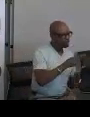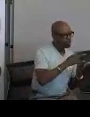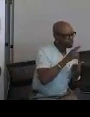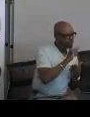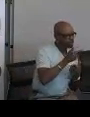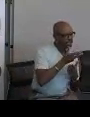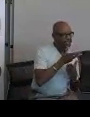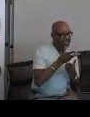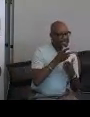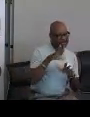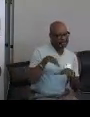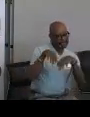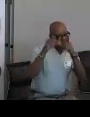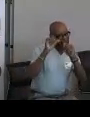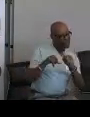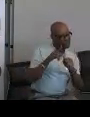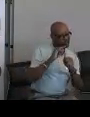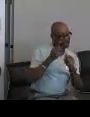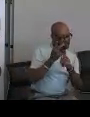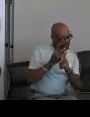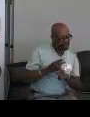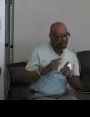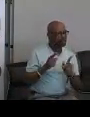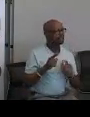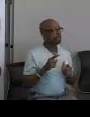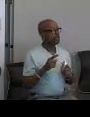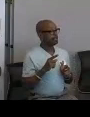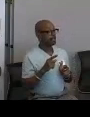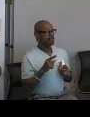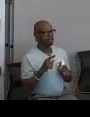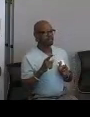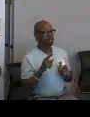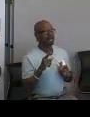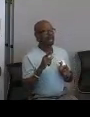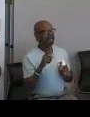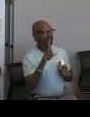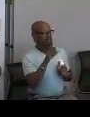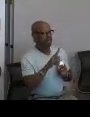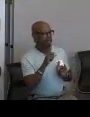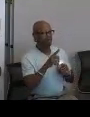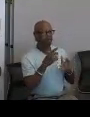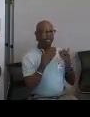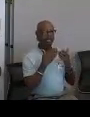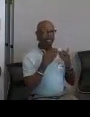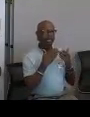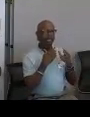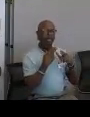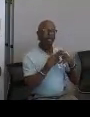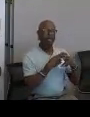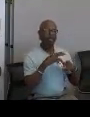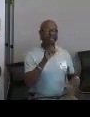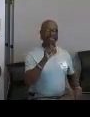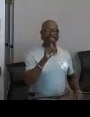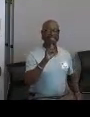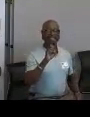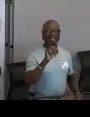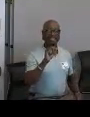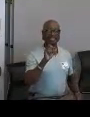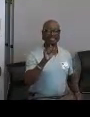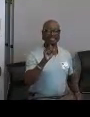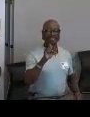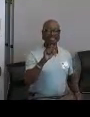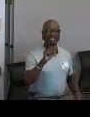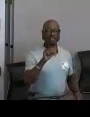way. And as Marco mentioned, we use something quite extensively at the library called the sensational blackboard, which is basically a